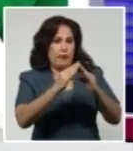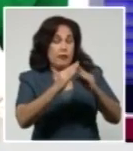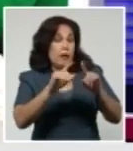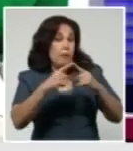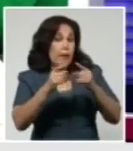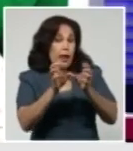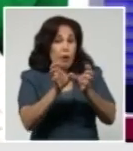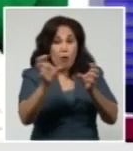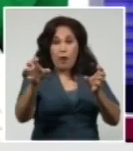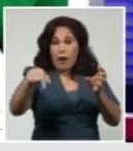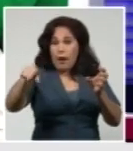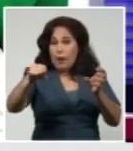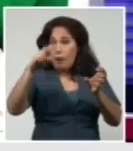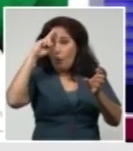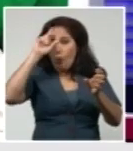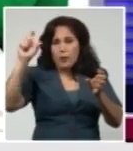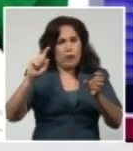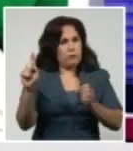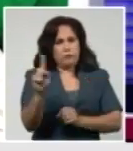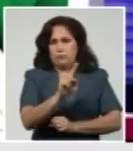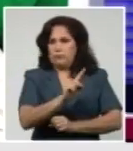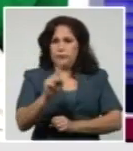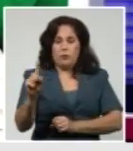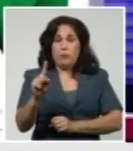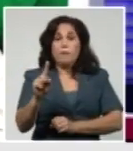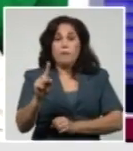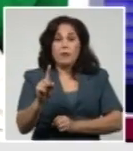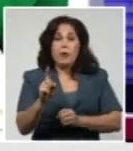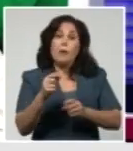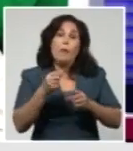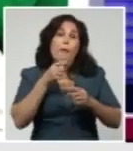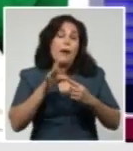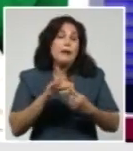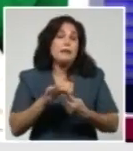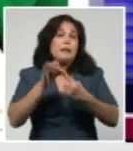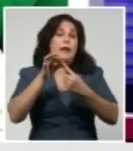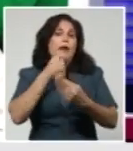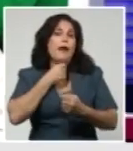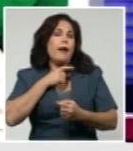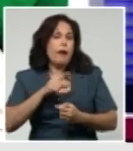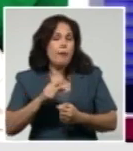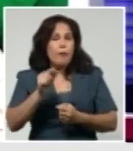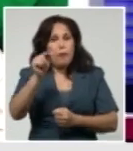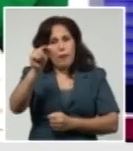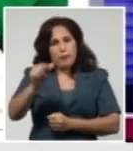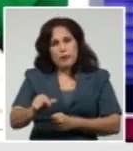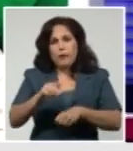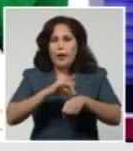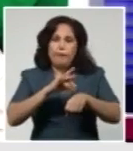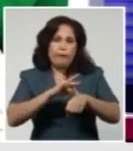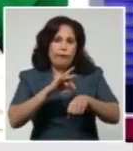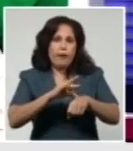island, while 32 were male, representing 51.2% of